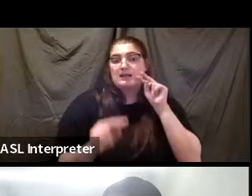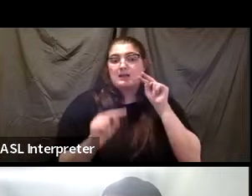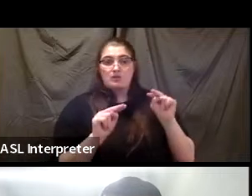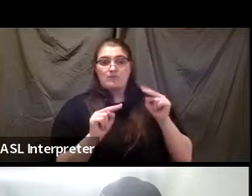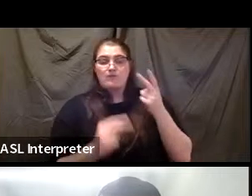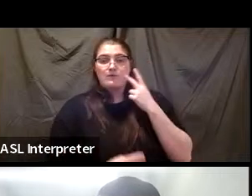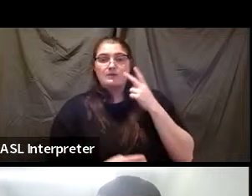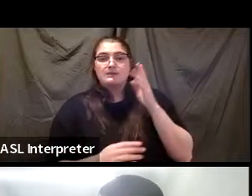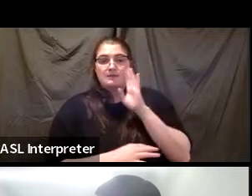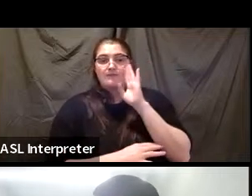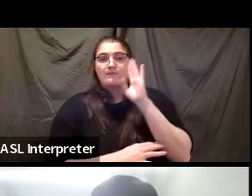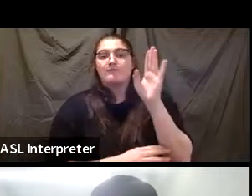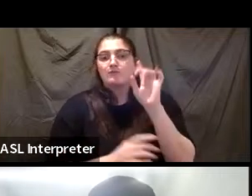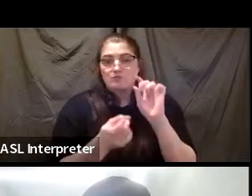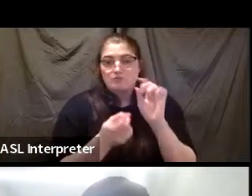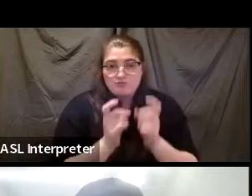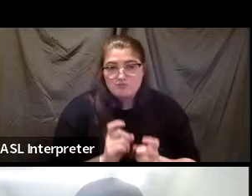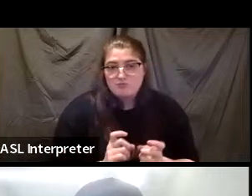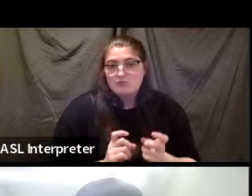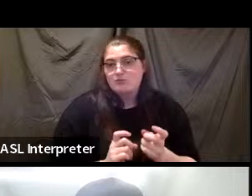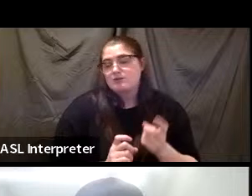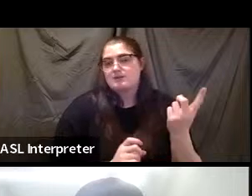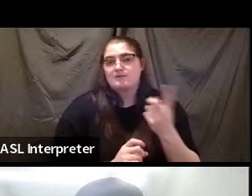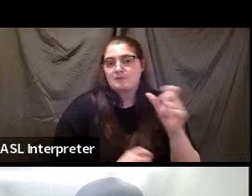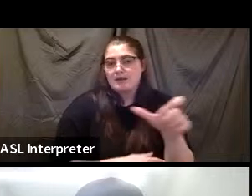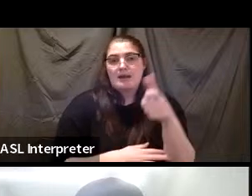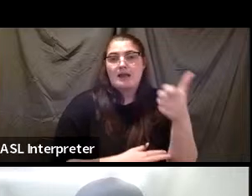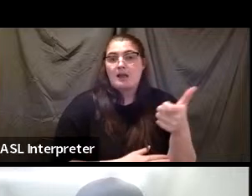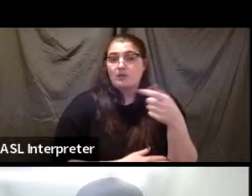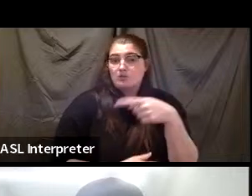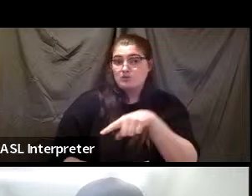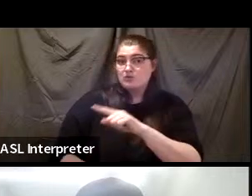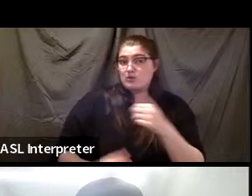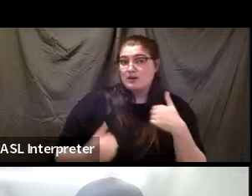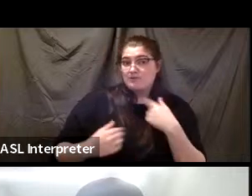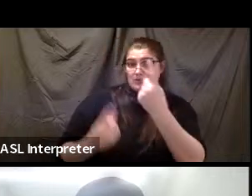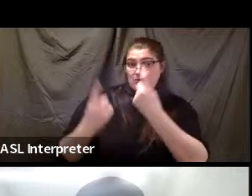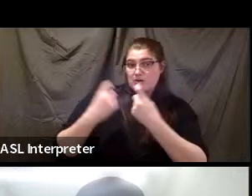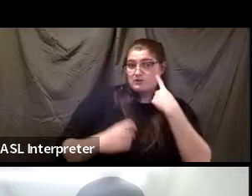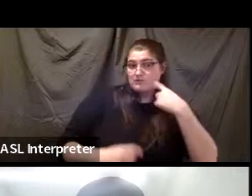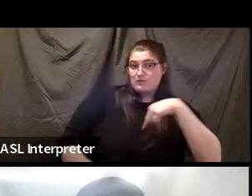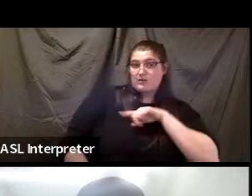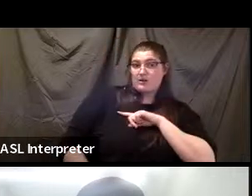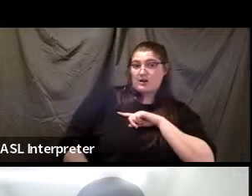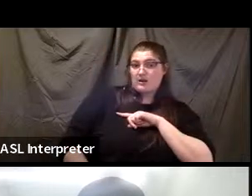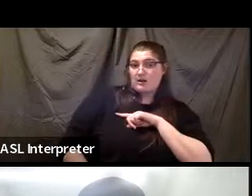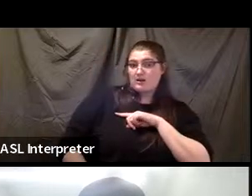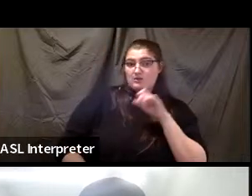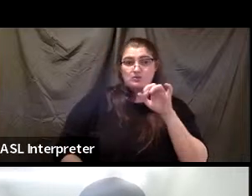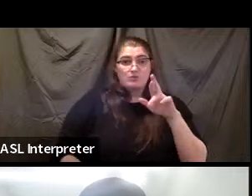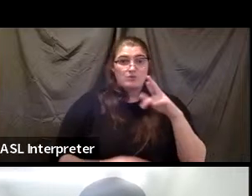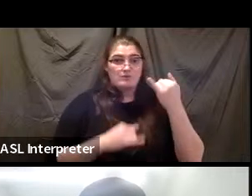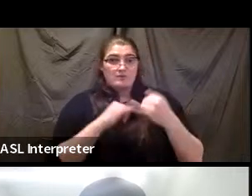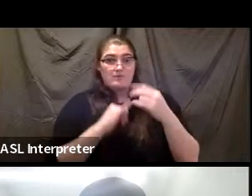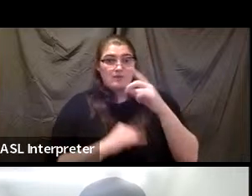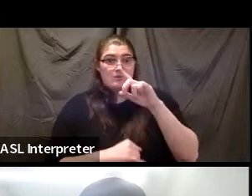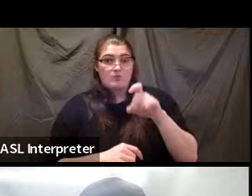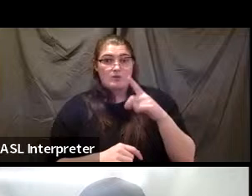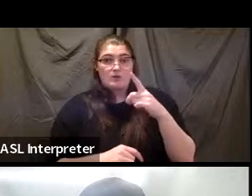some future renditions of something else. Did you have any questions for us, or were there any final questions from the